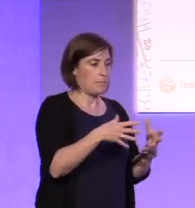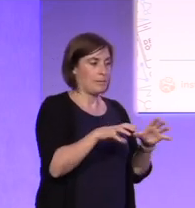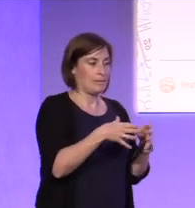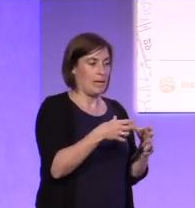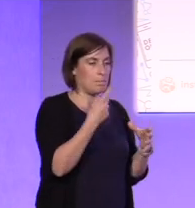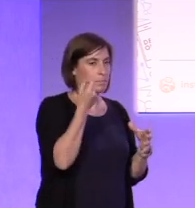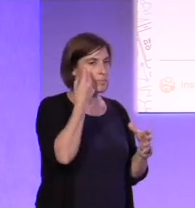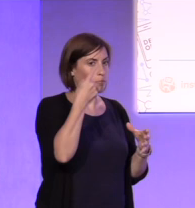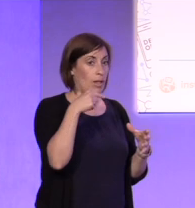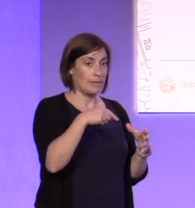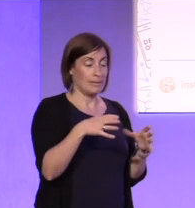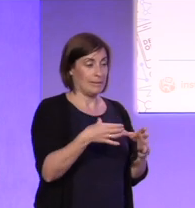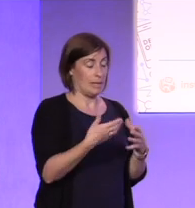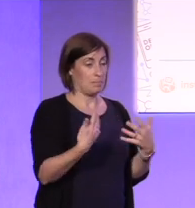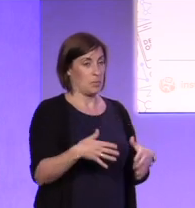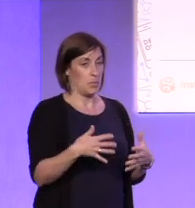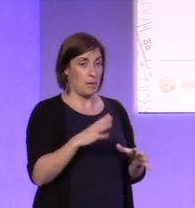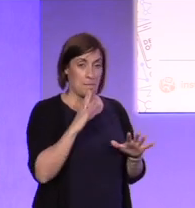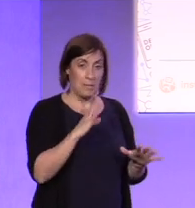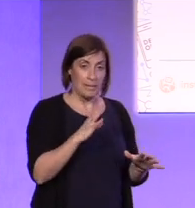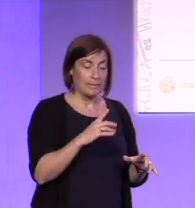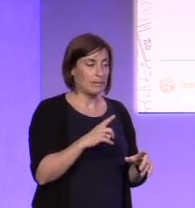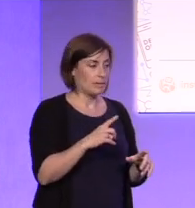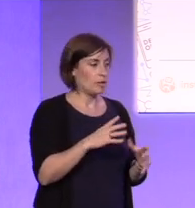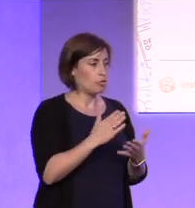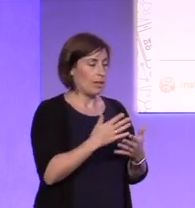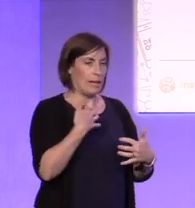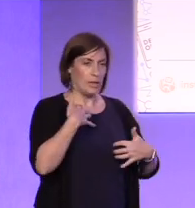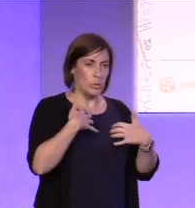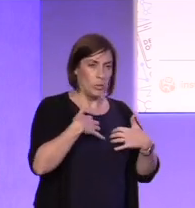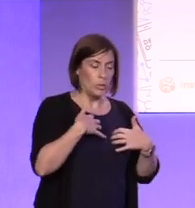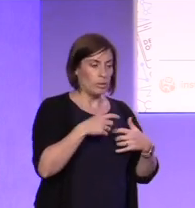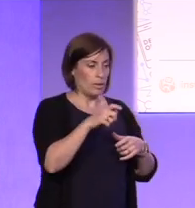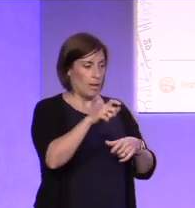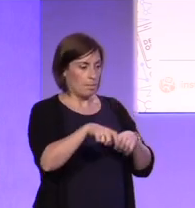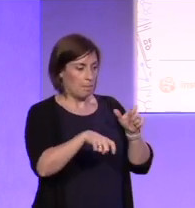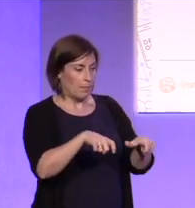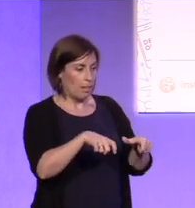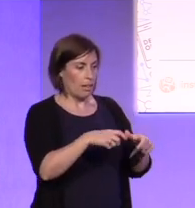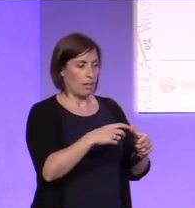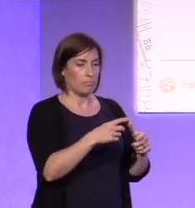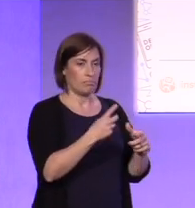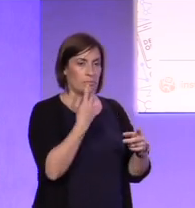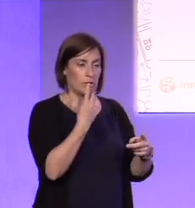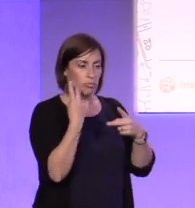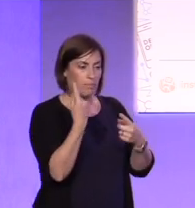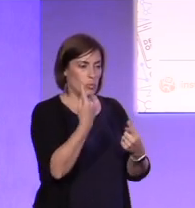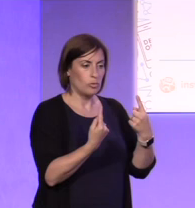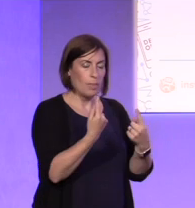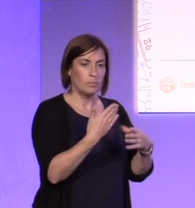incredibly enthusiastic. Everybody was helping everybody else out. People would review each other's PRs, check each other's work.